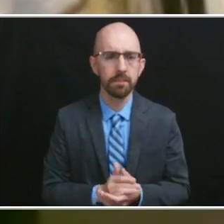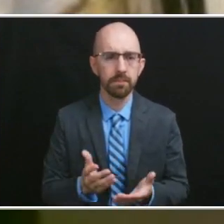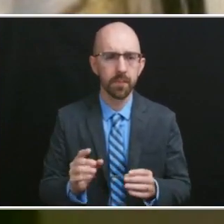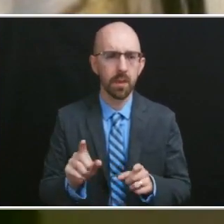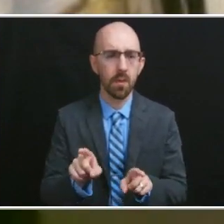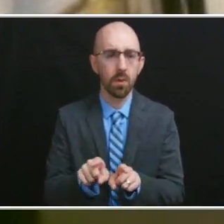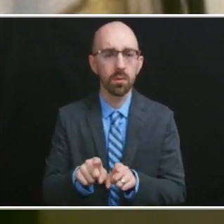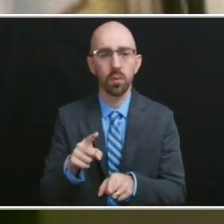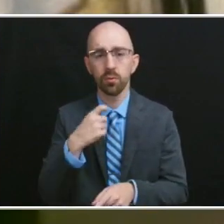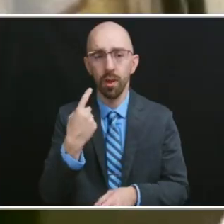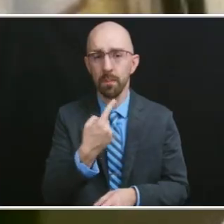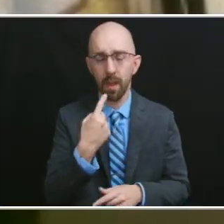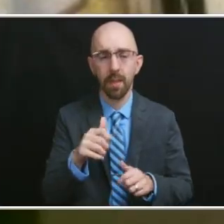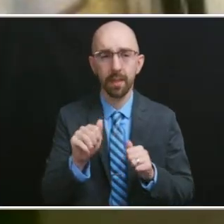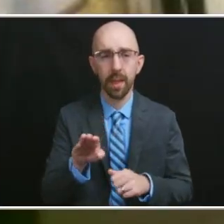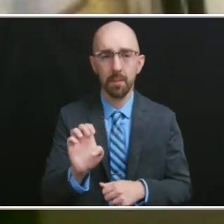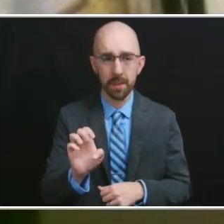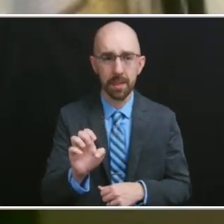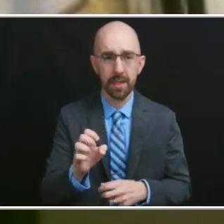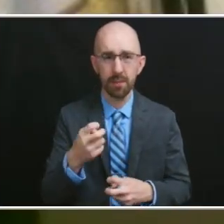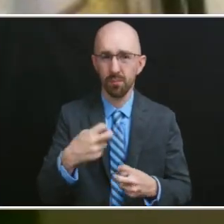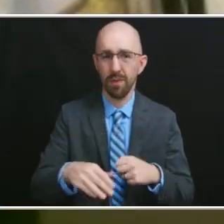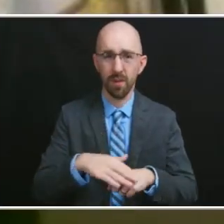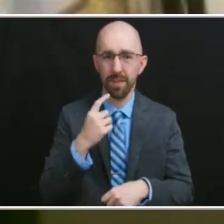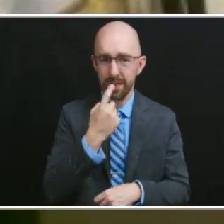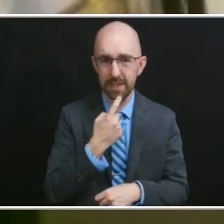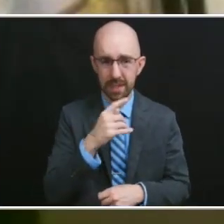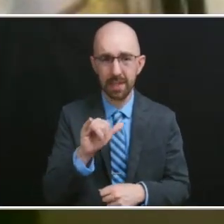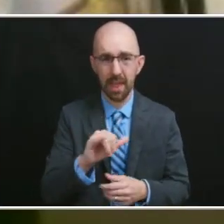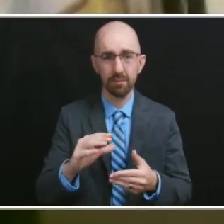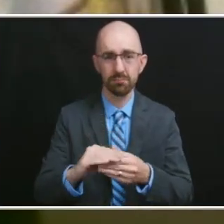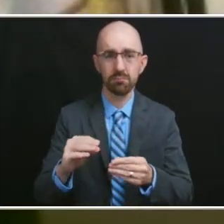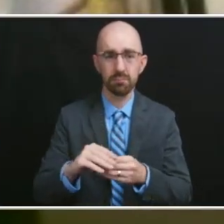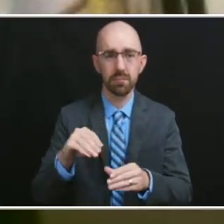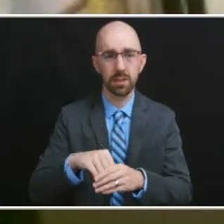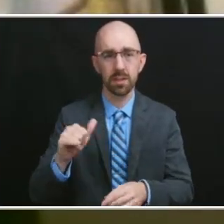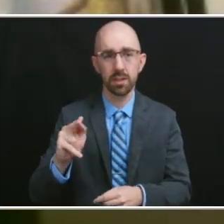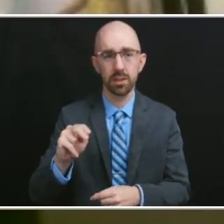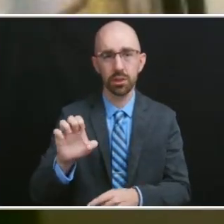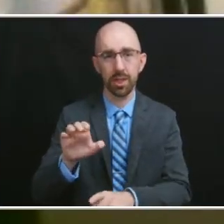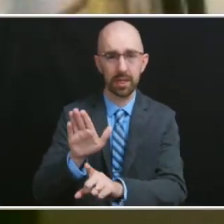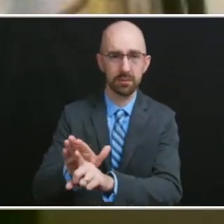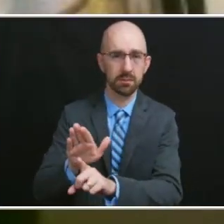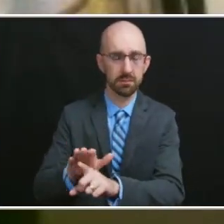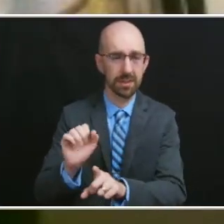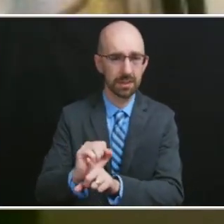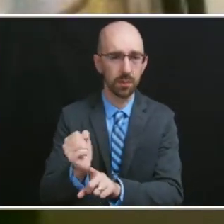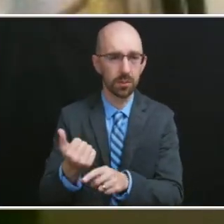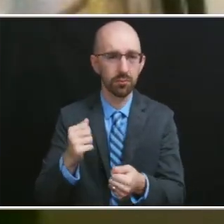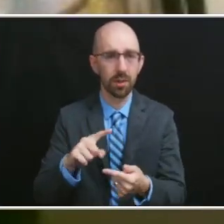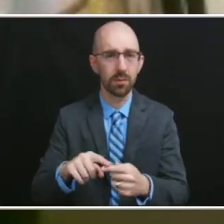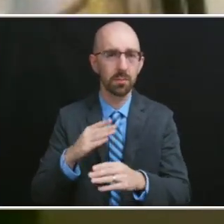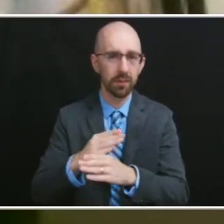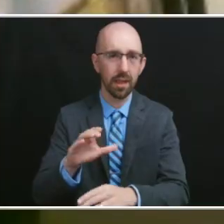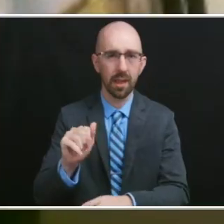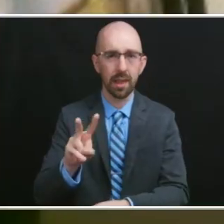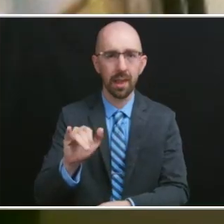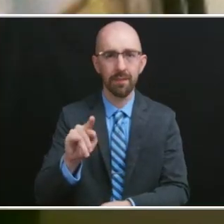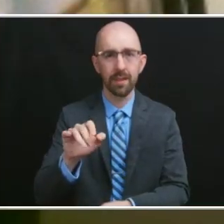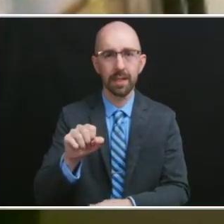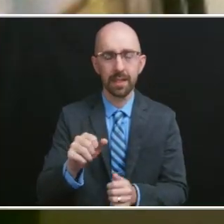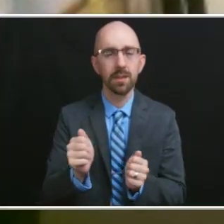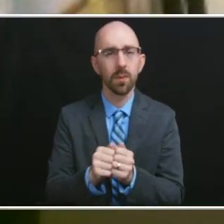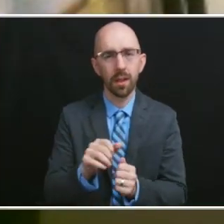Also, dry mouth can be quite rough on the teeth, as highlighted in the case of Jane. So we try to prevent cavities early on with fluoride